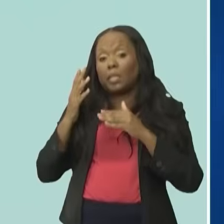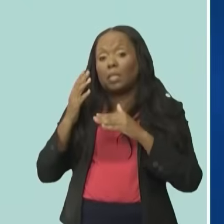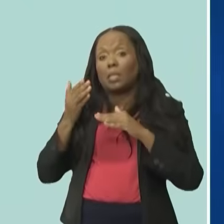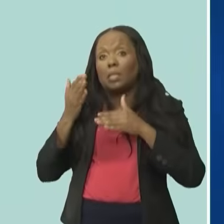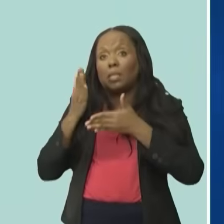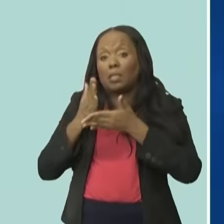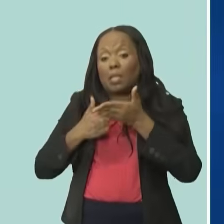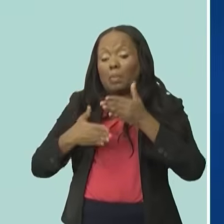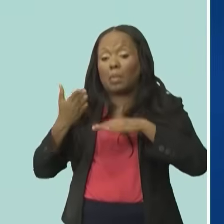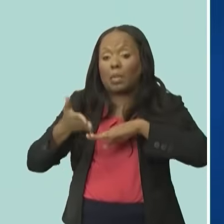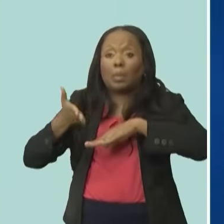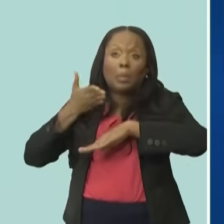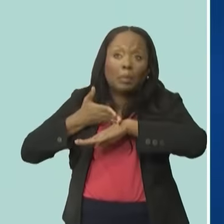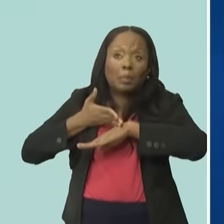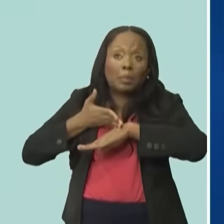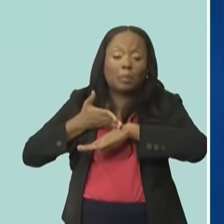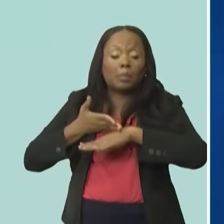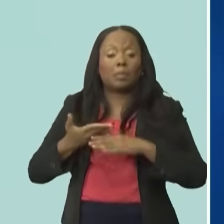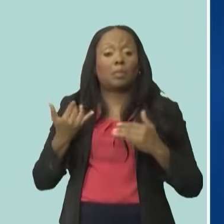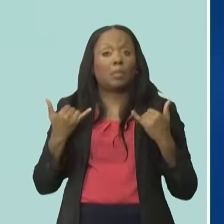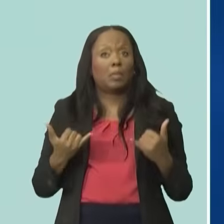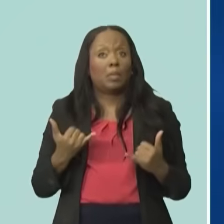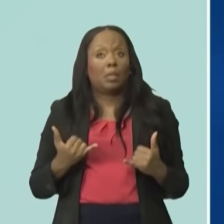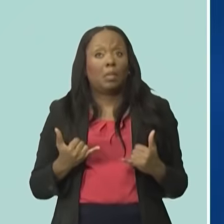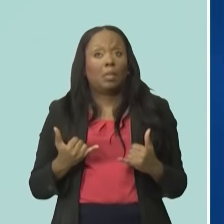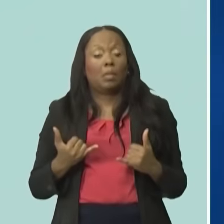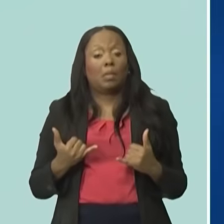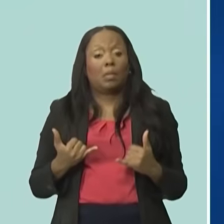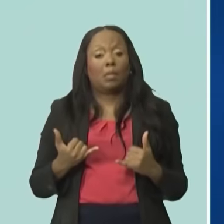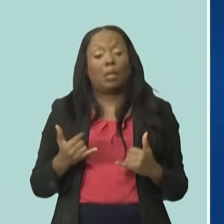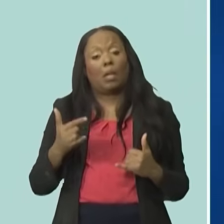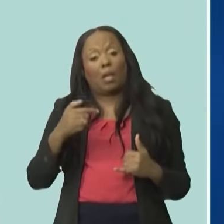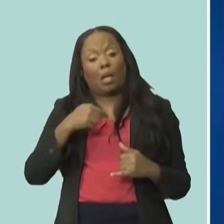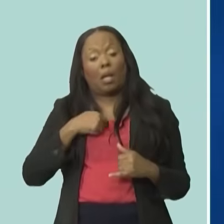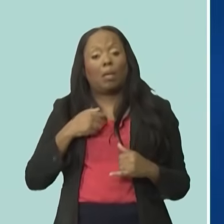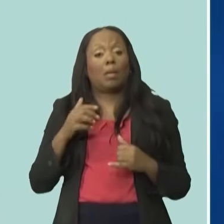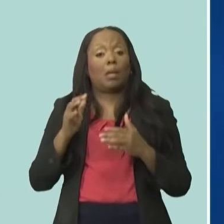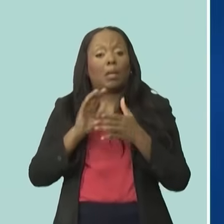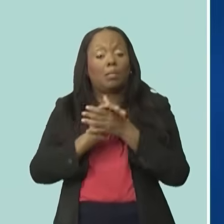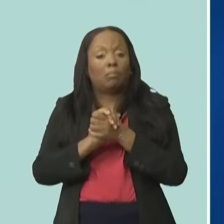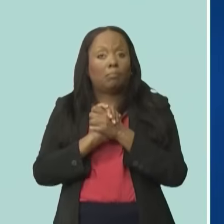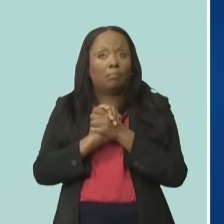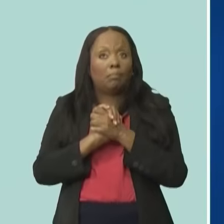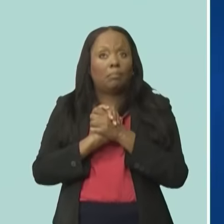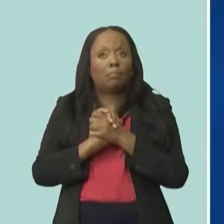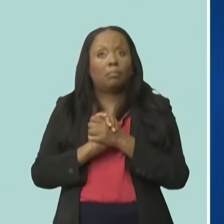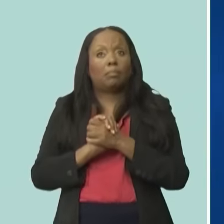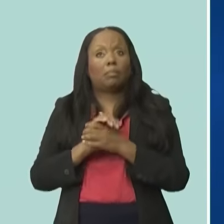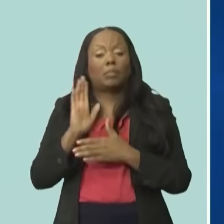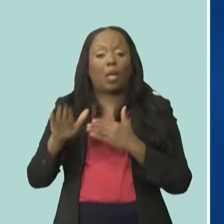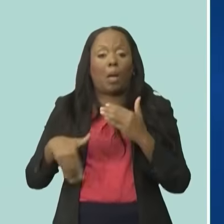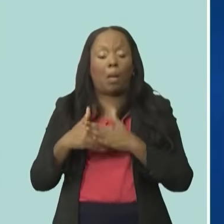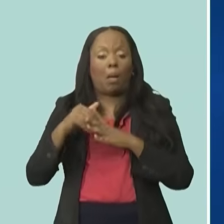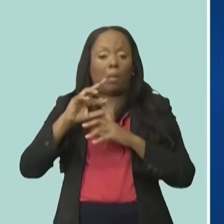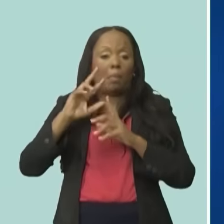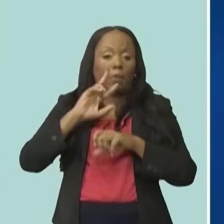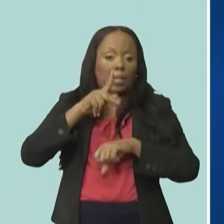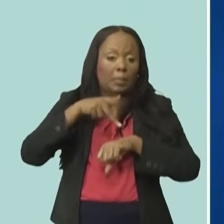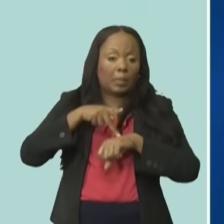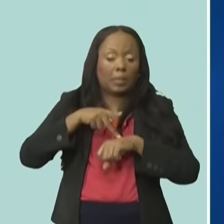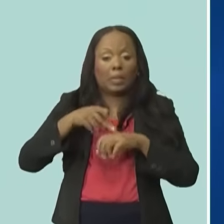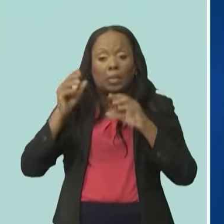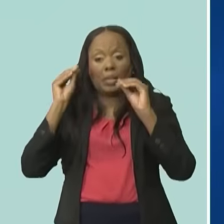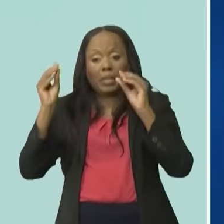Like the minister, I use the opportunity to congratulate the principals, the teachers,